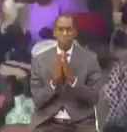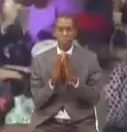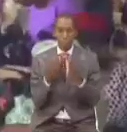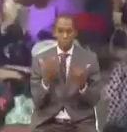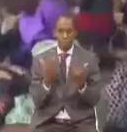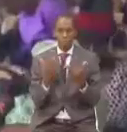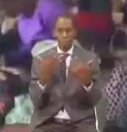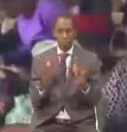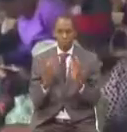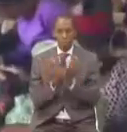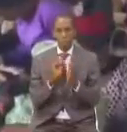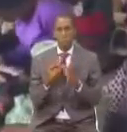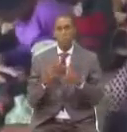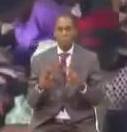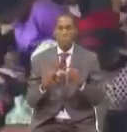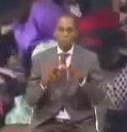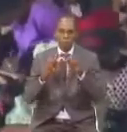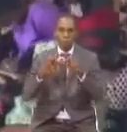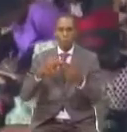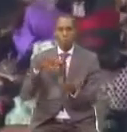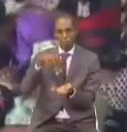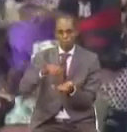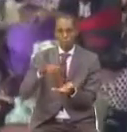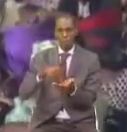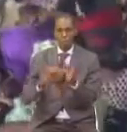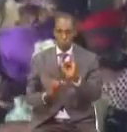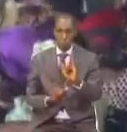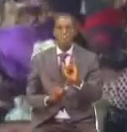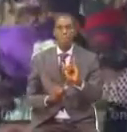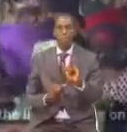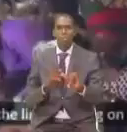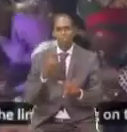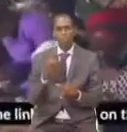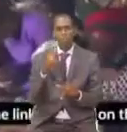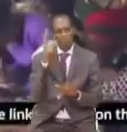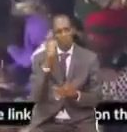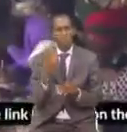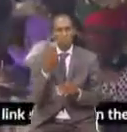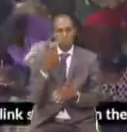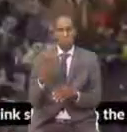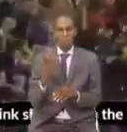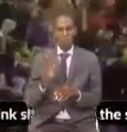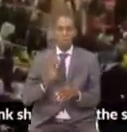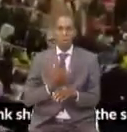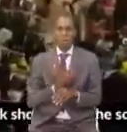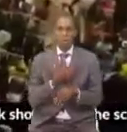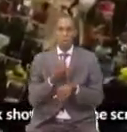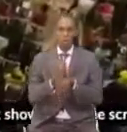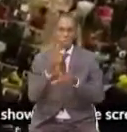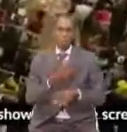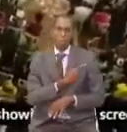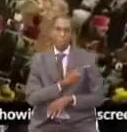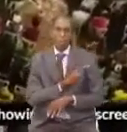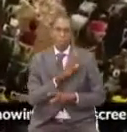on standing. And our counselors will be there to take some details before we come back to pray